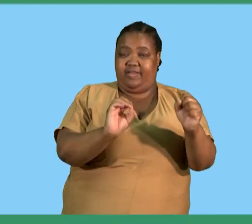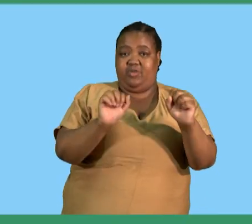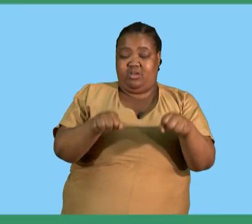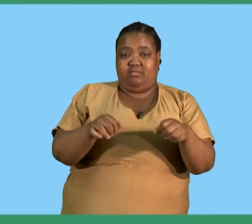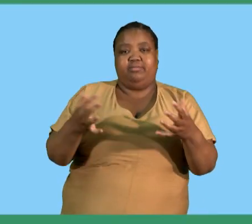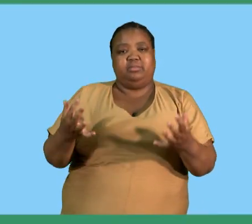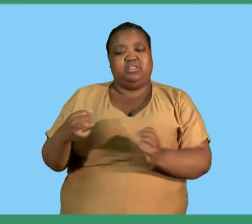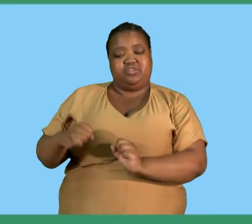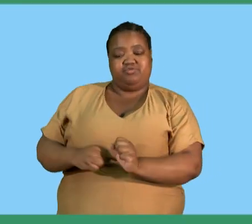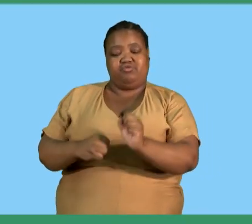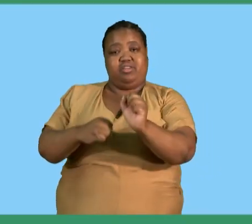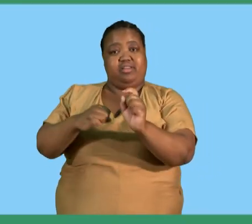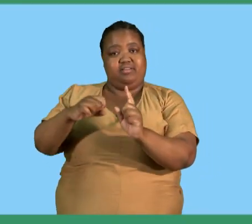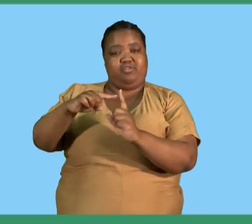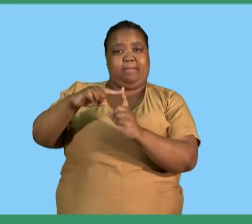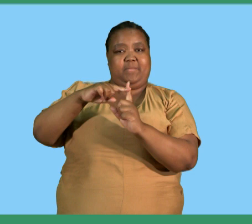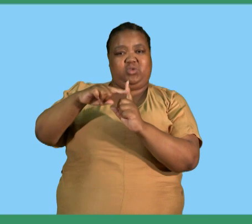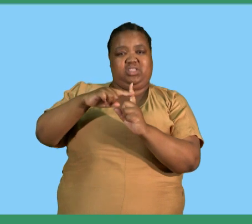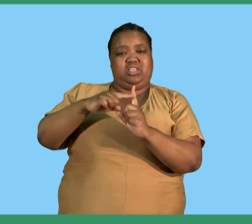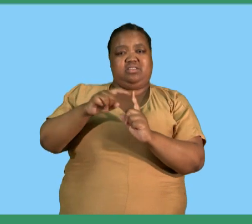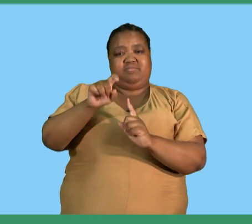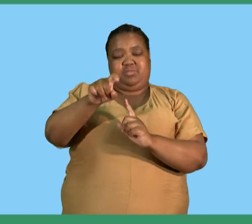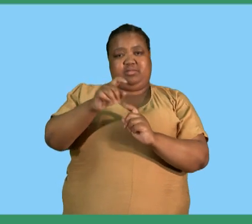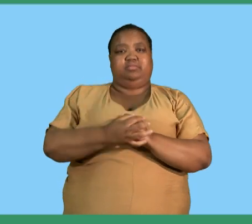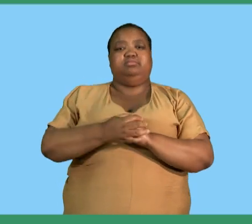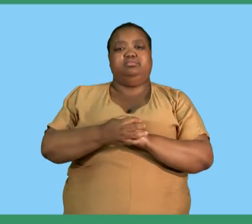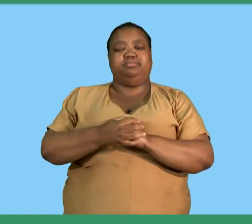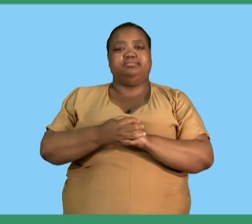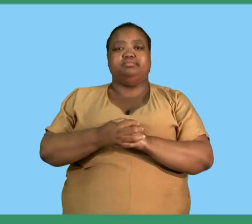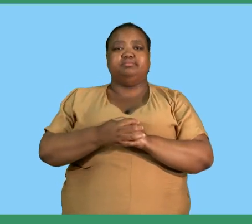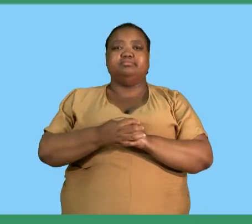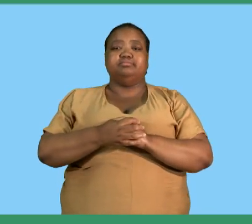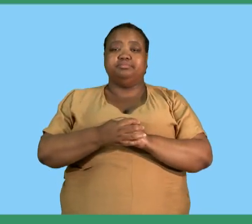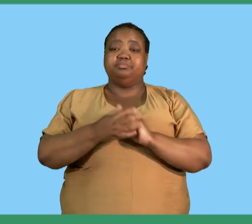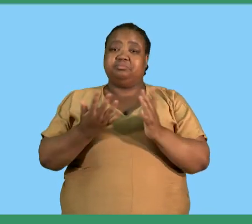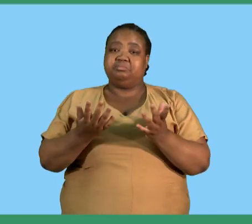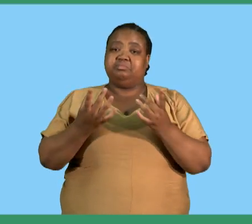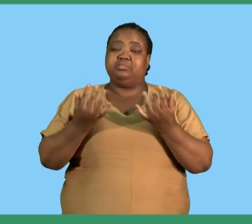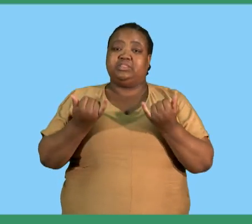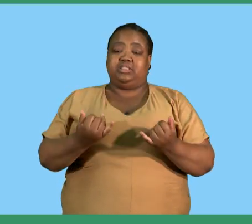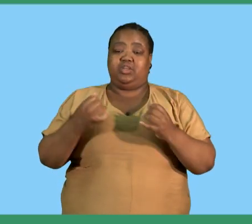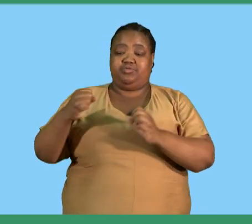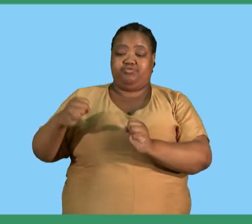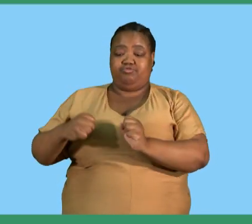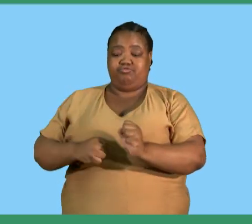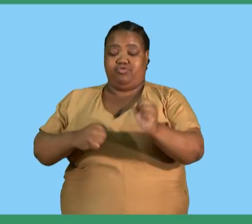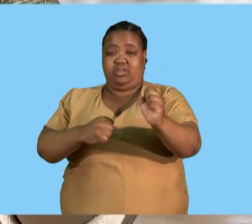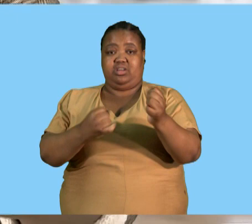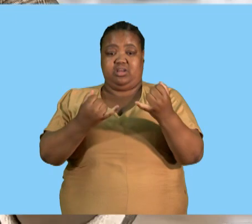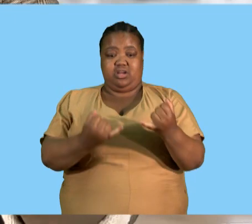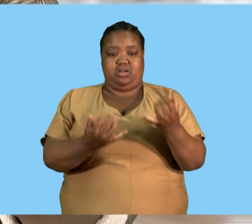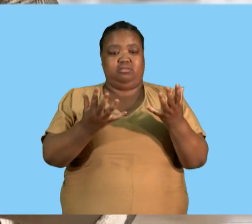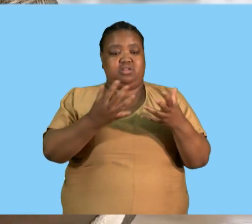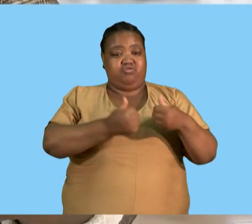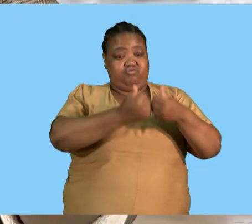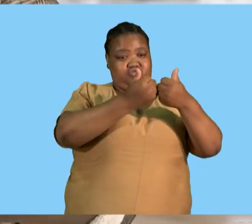strategies should be correctional or positive rather than punitive. We're not punishing anybody, but the whole point of coming up with a strategy is